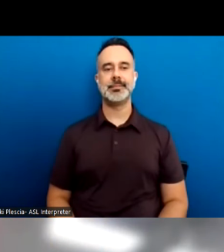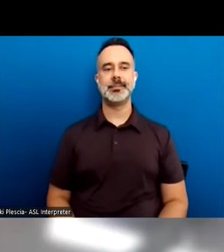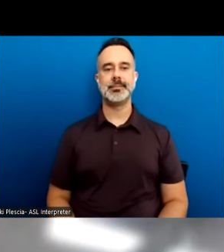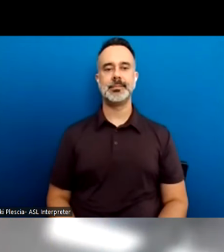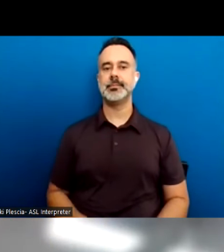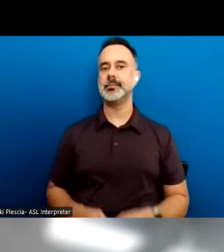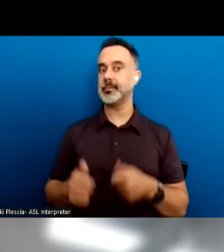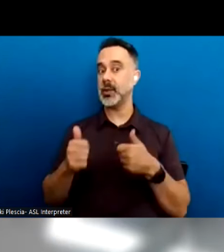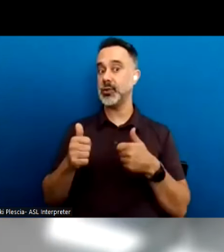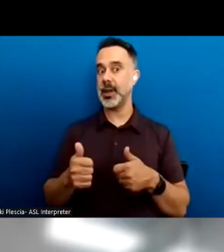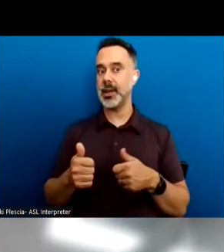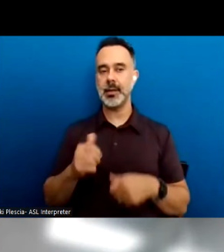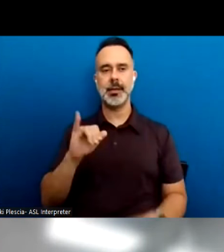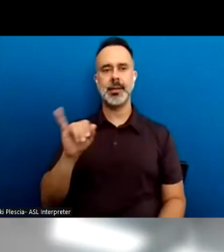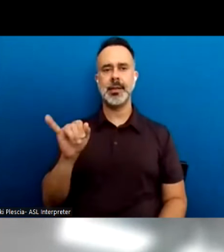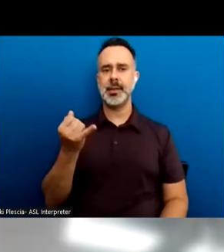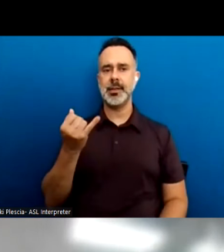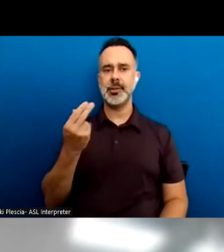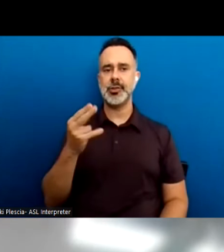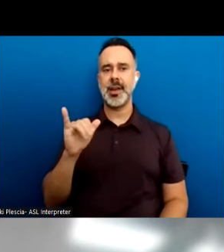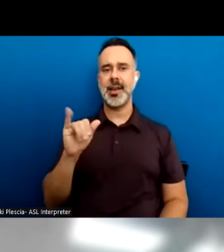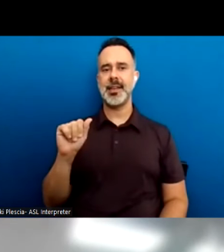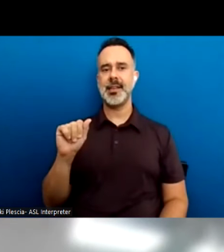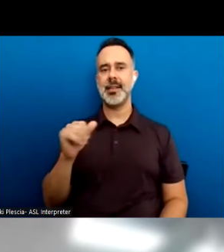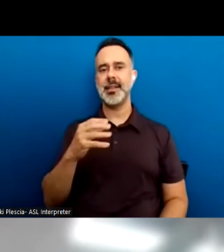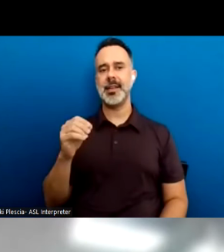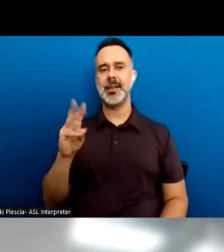Great. Jaya and Wendy, I'll turn it over to you.